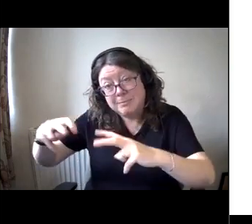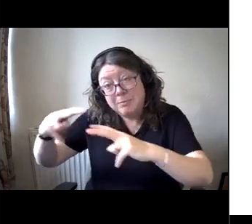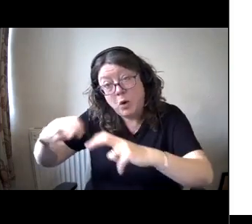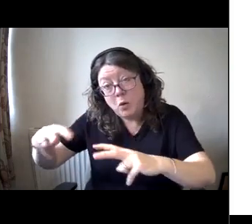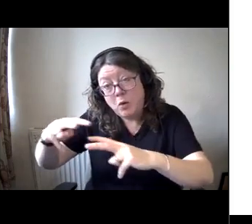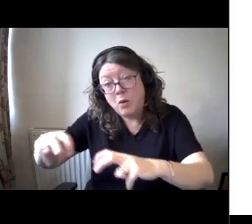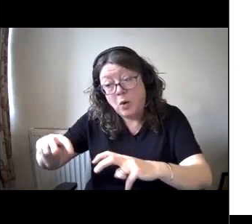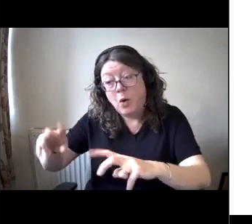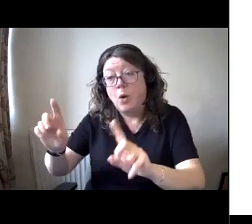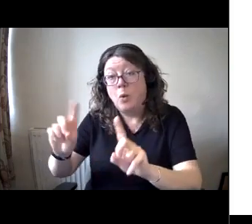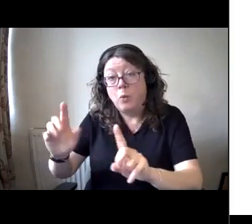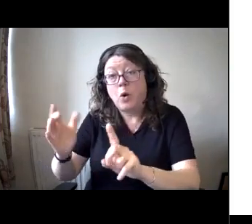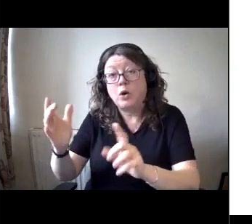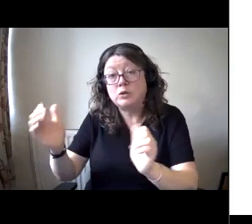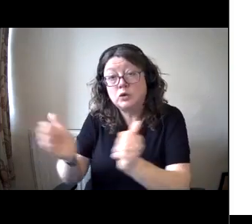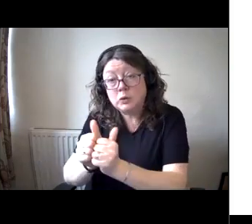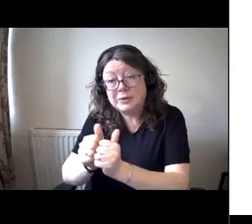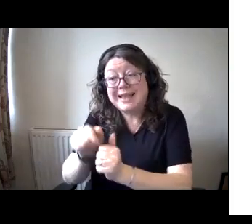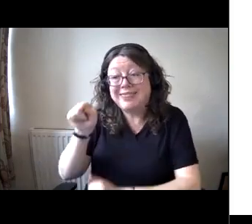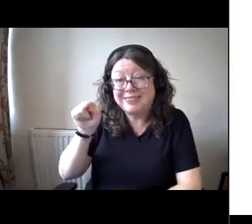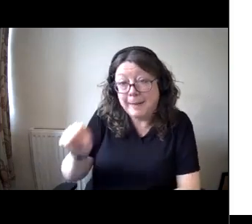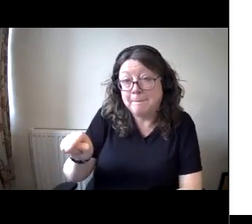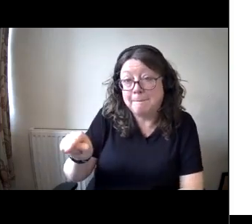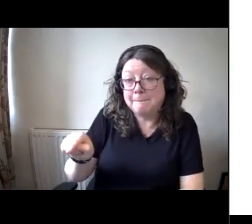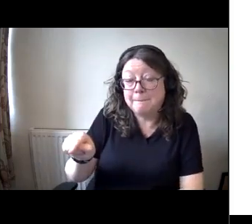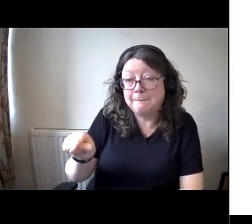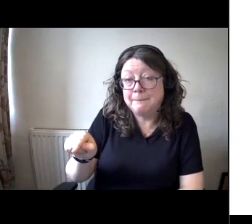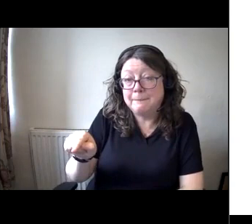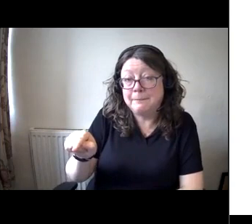so many different things that play into